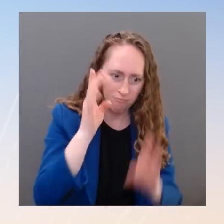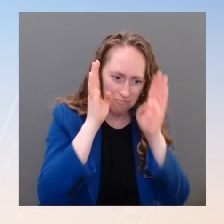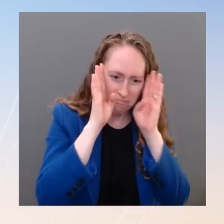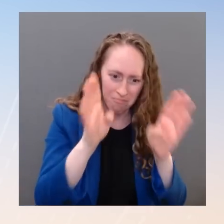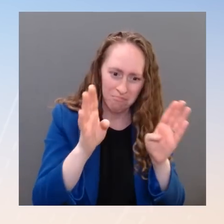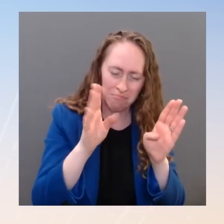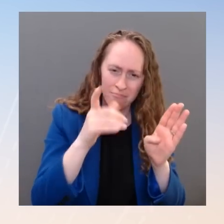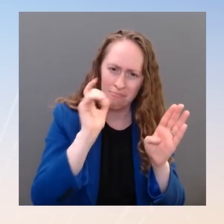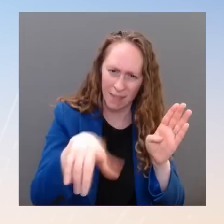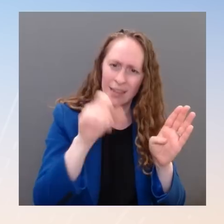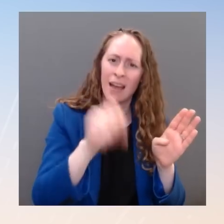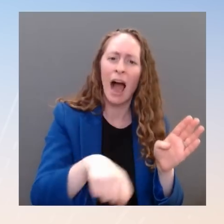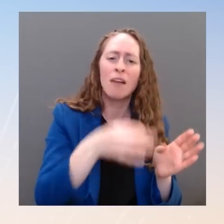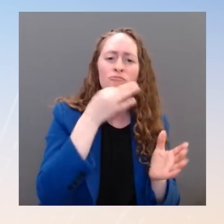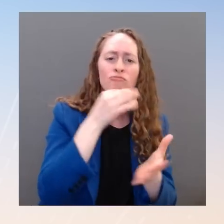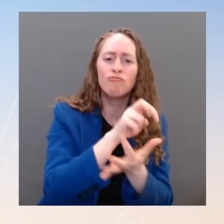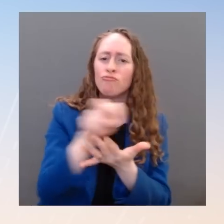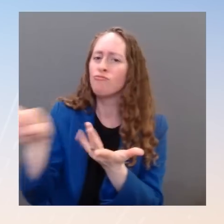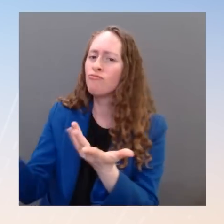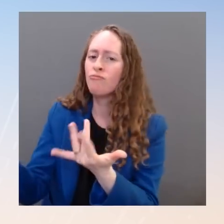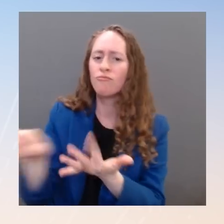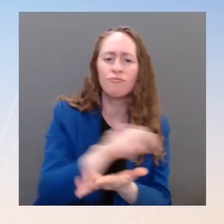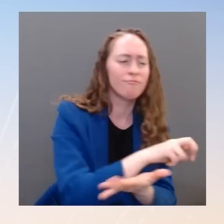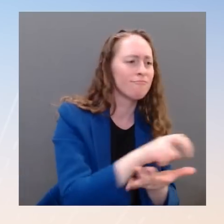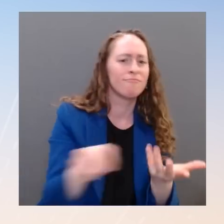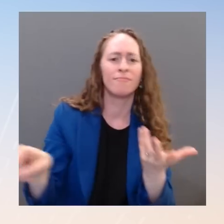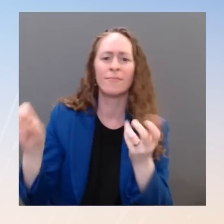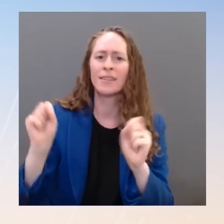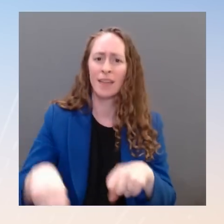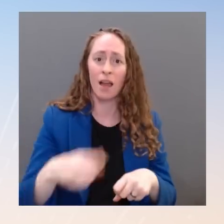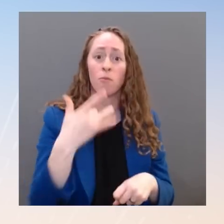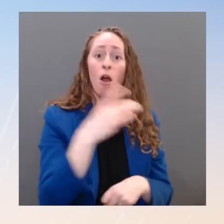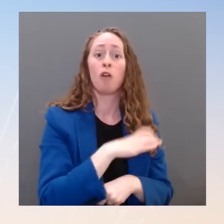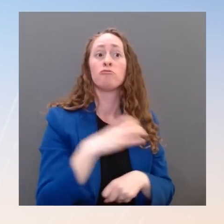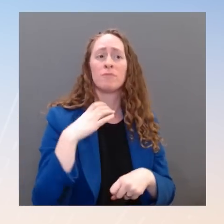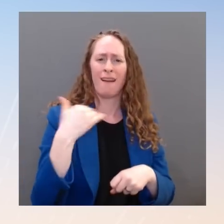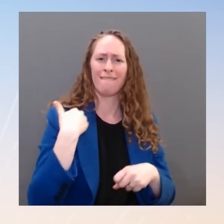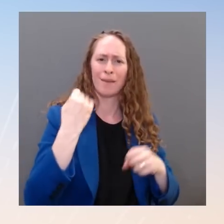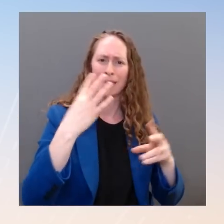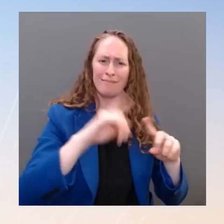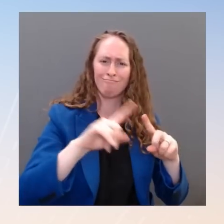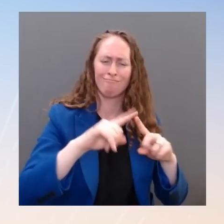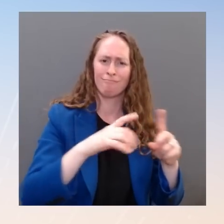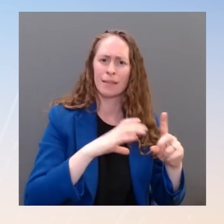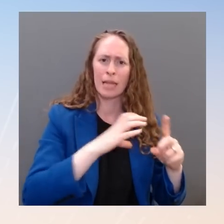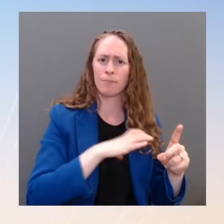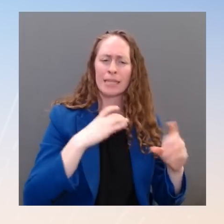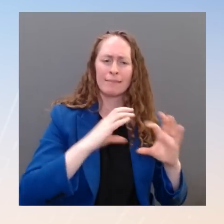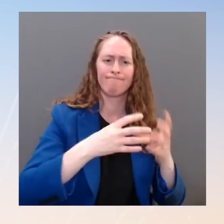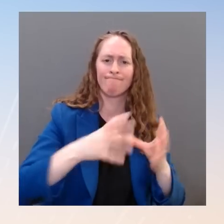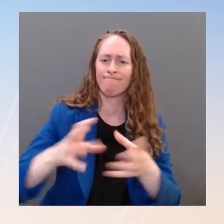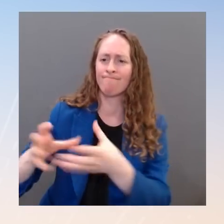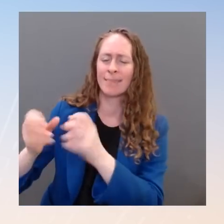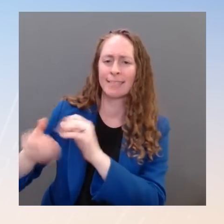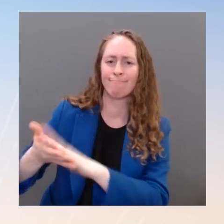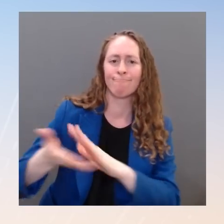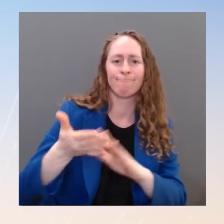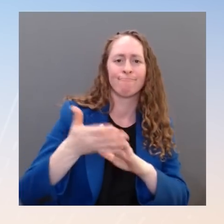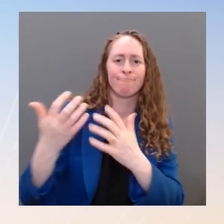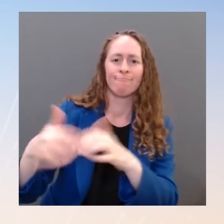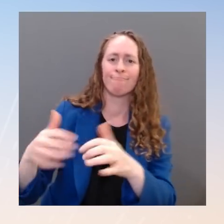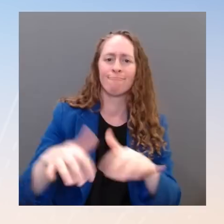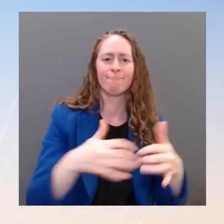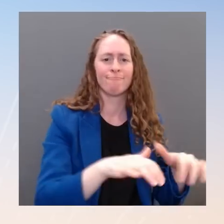The committees that are considering and looking at some of the military assistance and security packages may not be the same